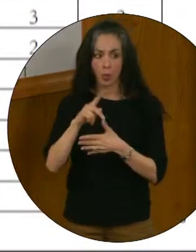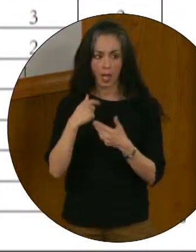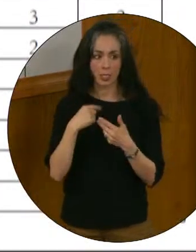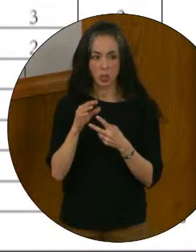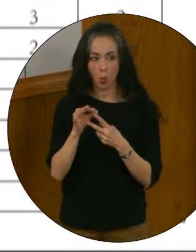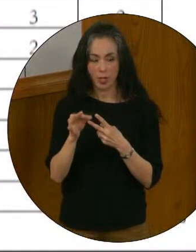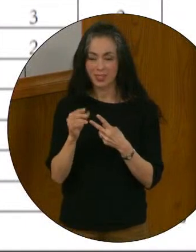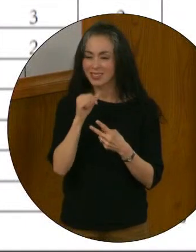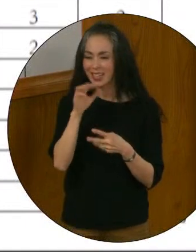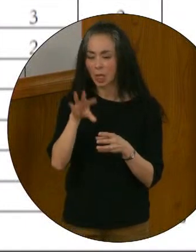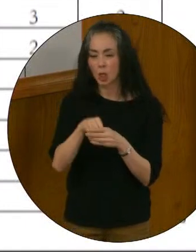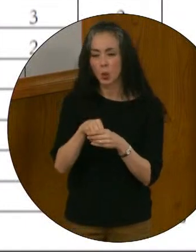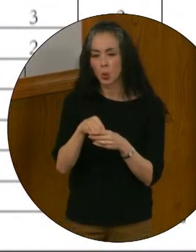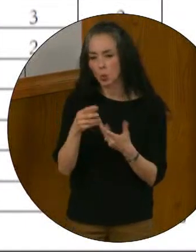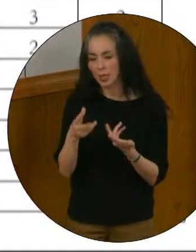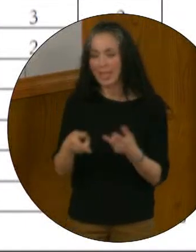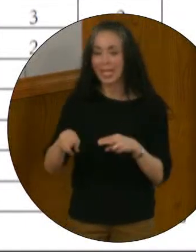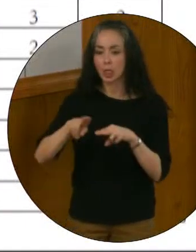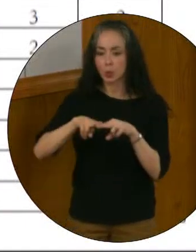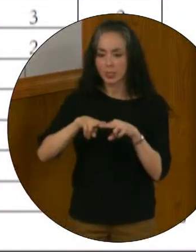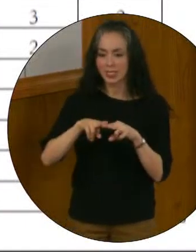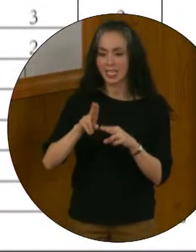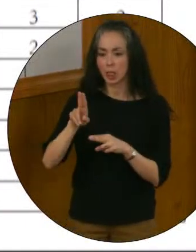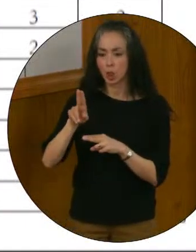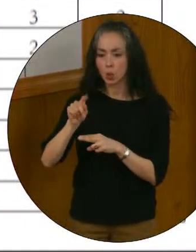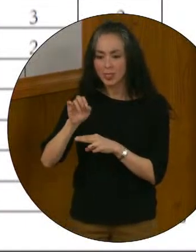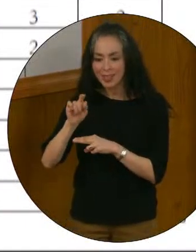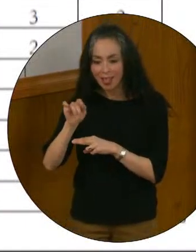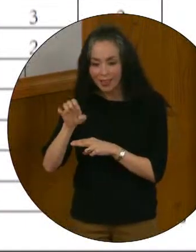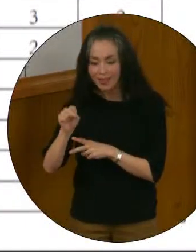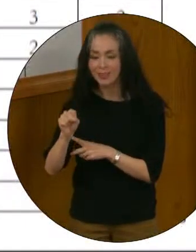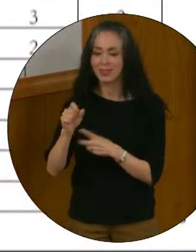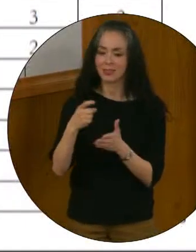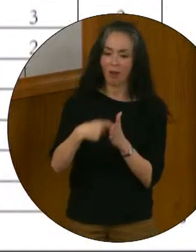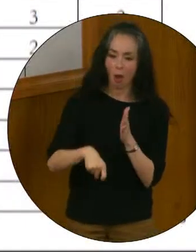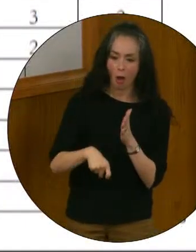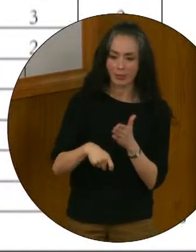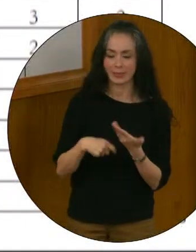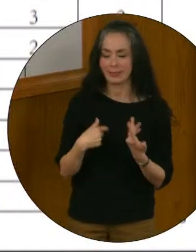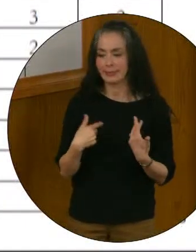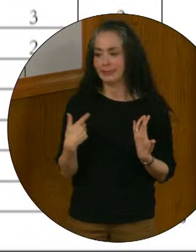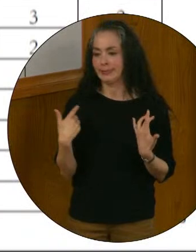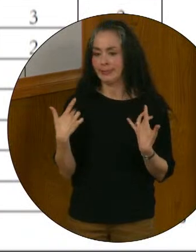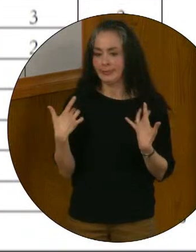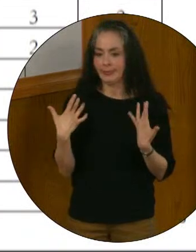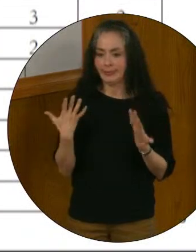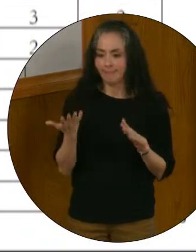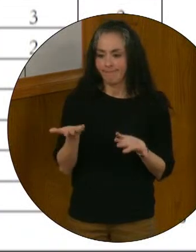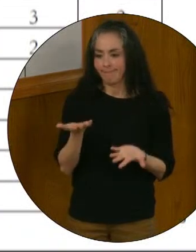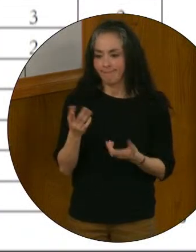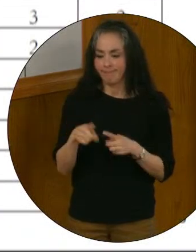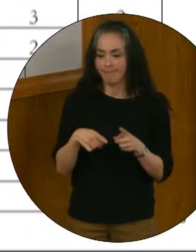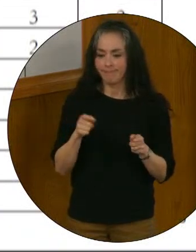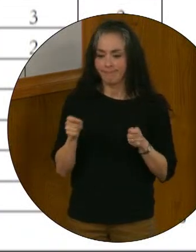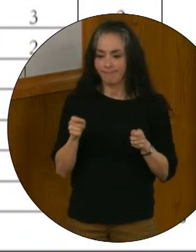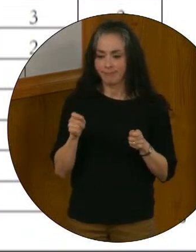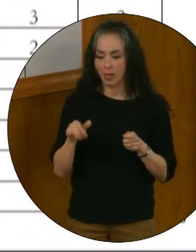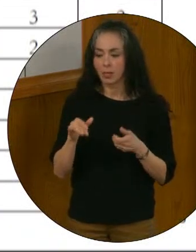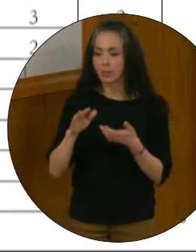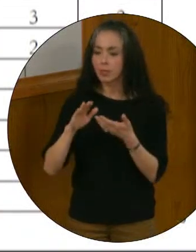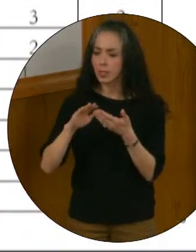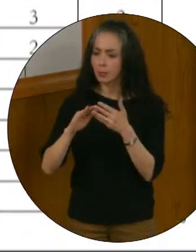did not include things like increases in utilities costs, because that's not something that we really have a choice over, and our community